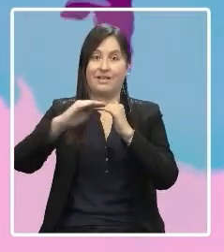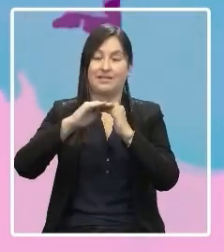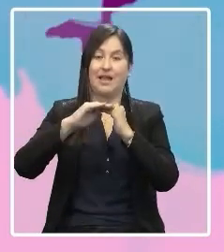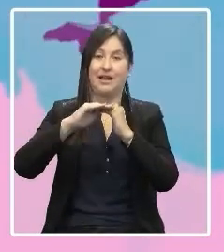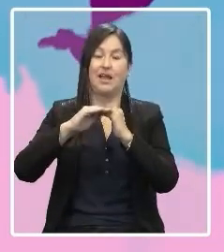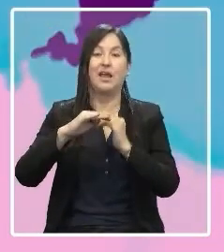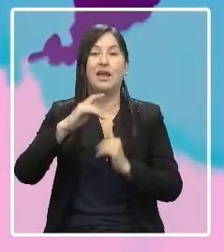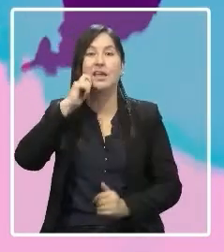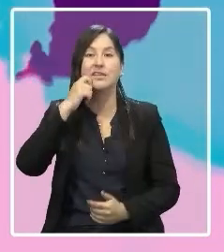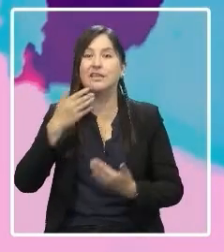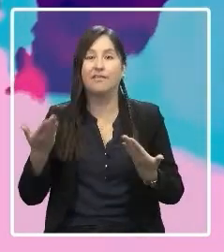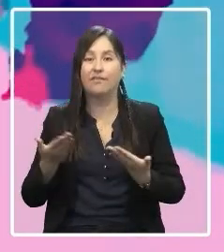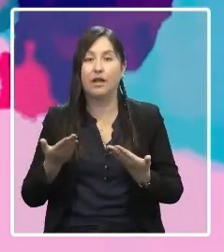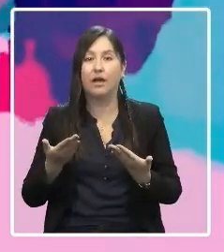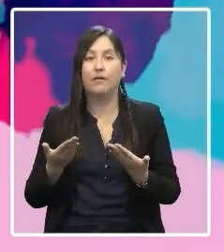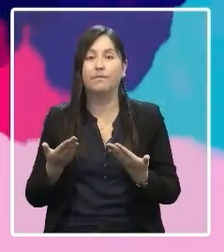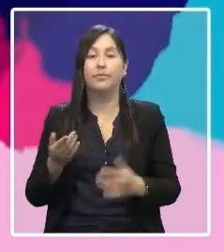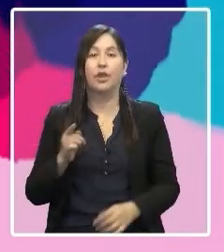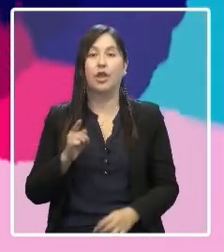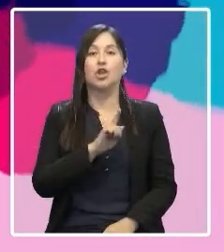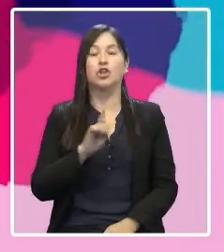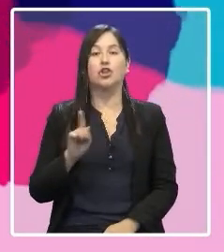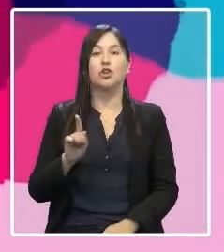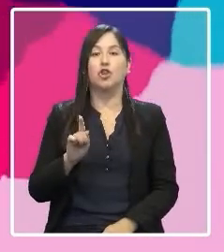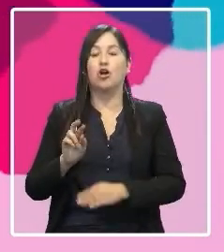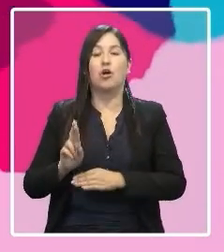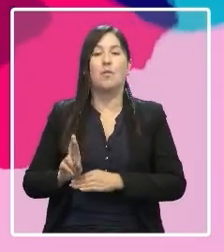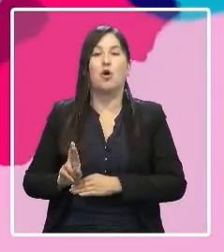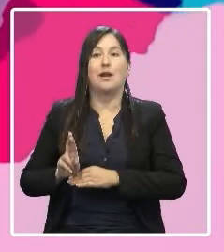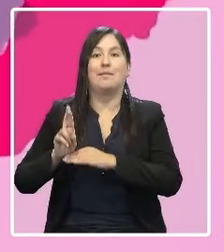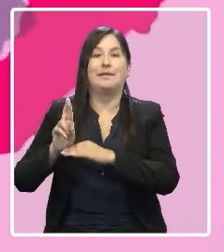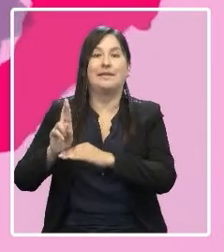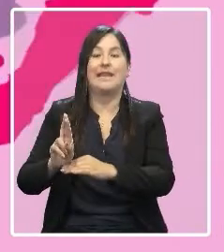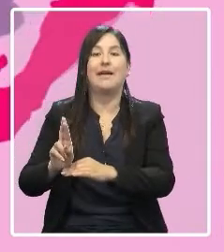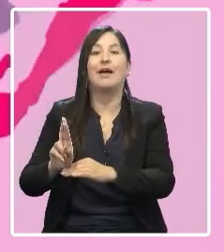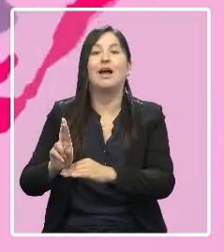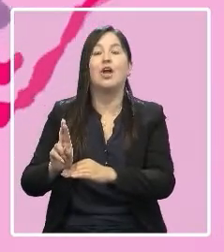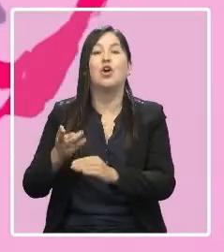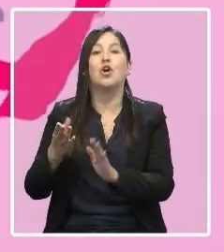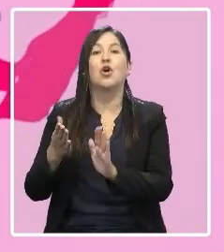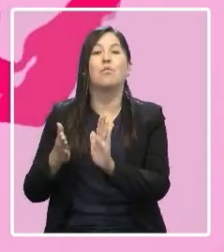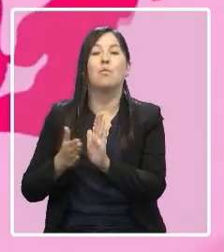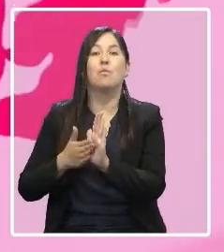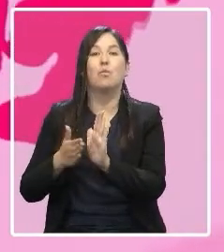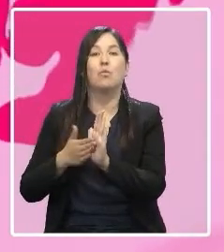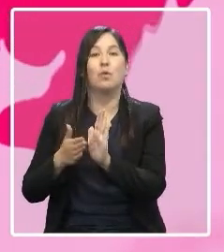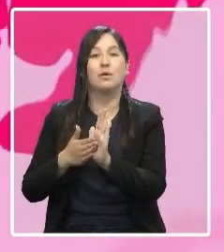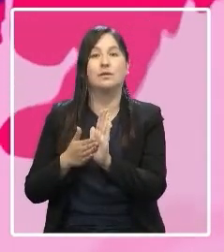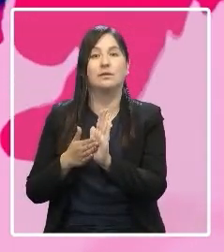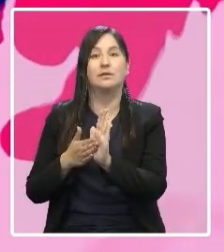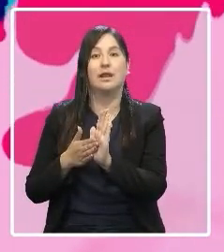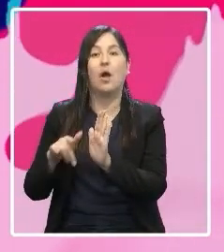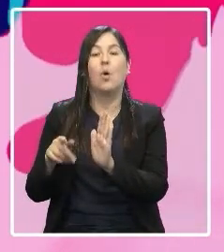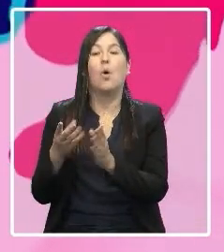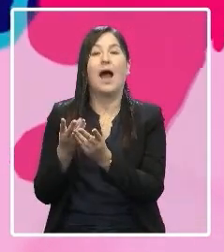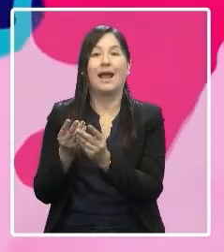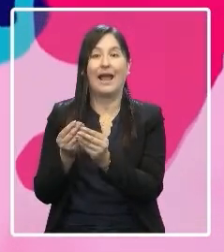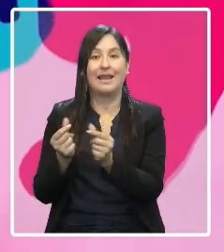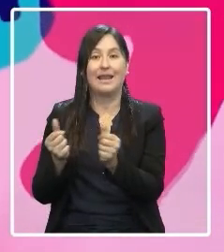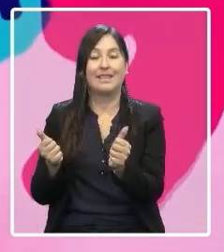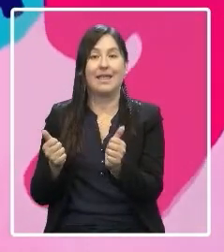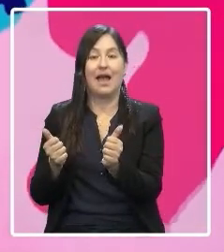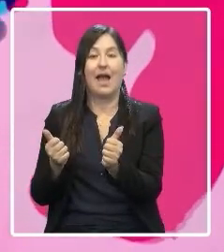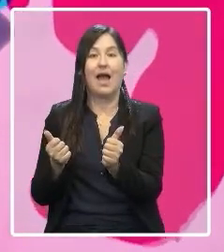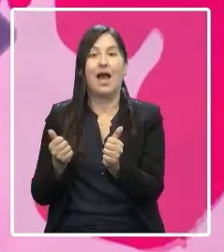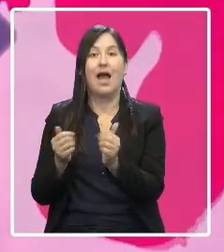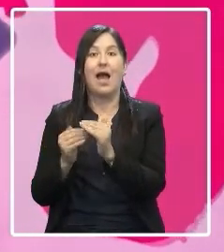non-representative samples, usually of very low or moderate quality in terms of the research. So really, when it comes to this particular question